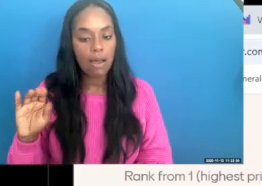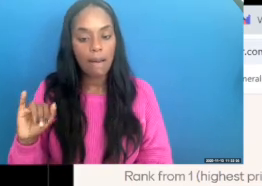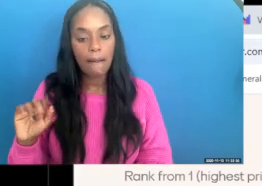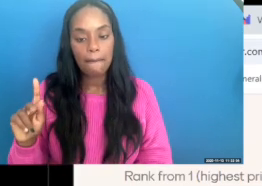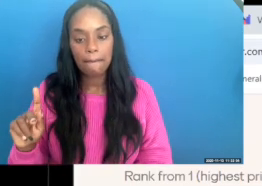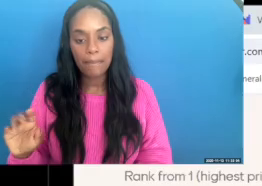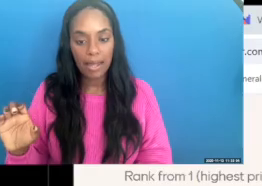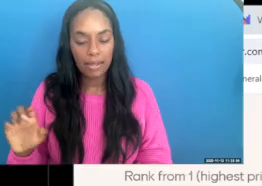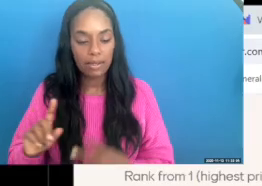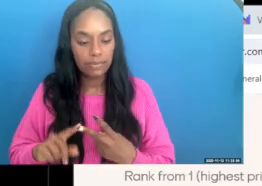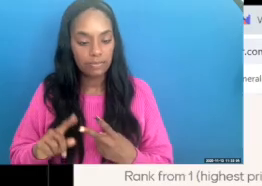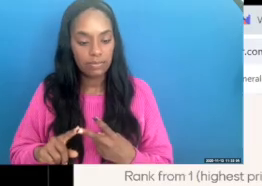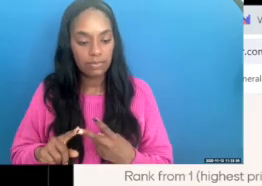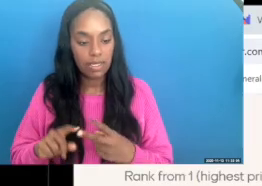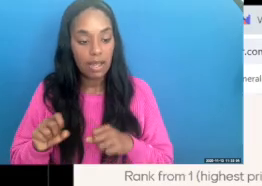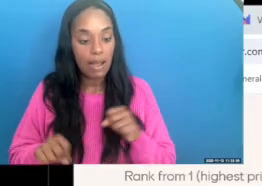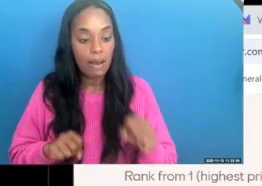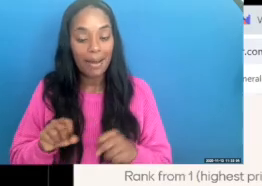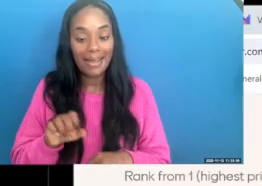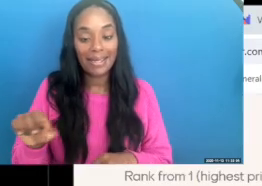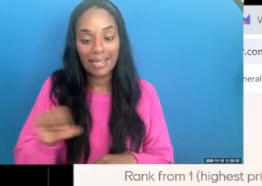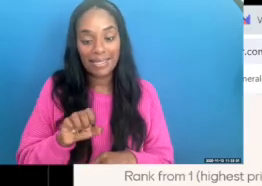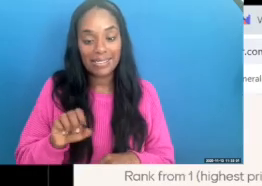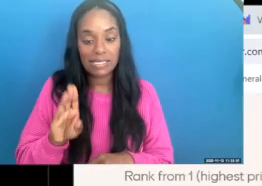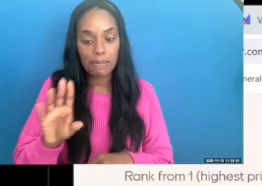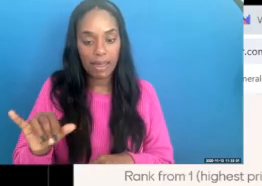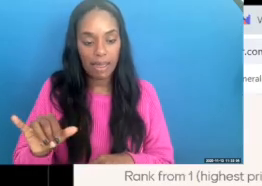do have some emails from CalBike, email from